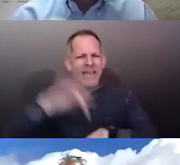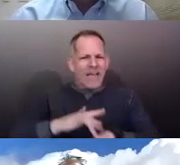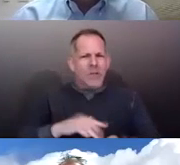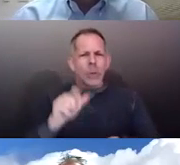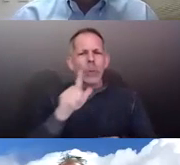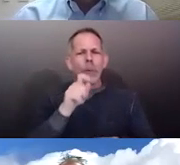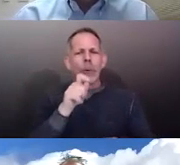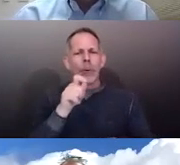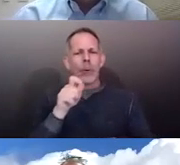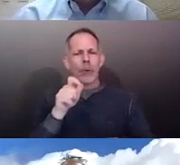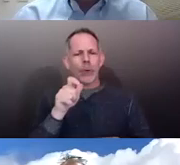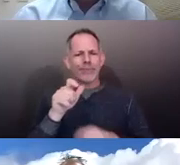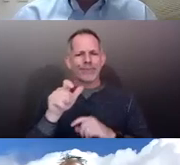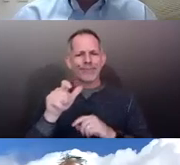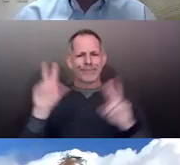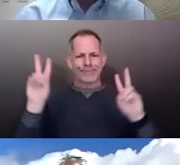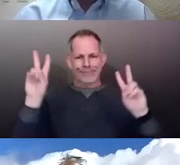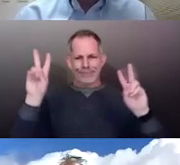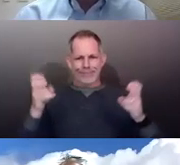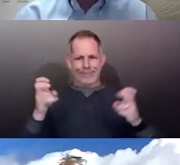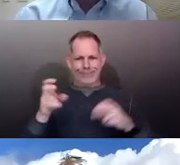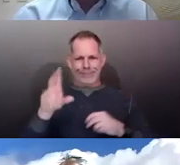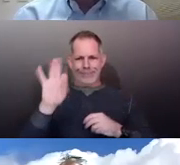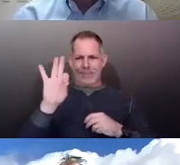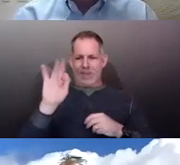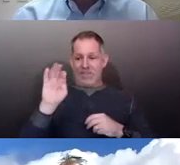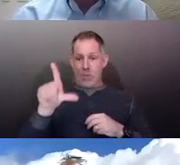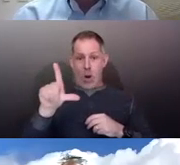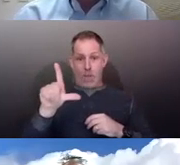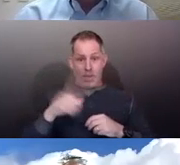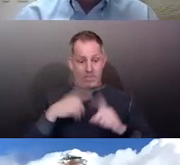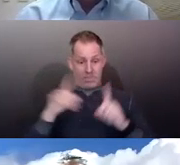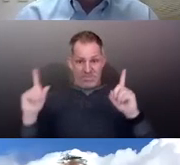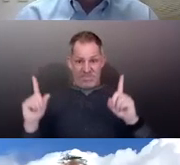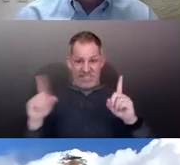within 6 feet of a confirmed case for 15 or more minutes